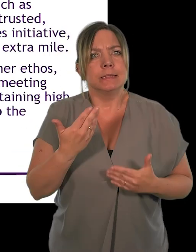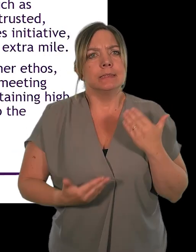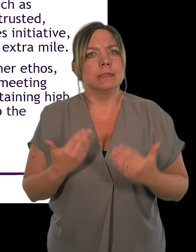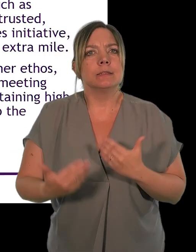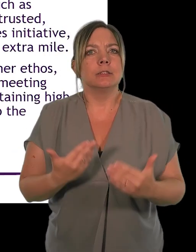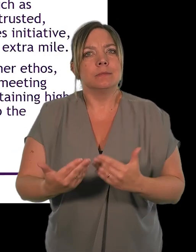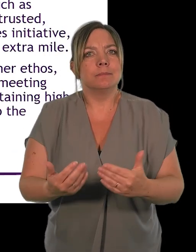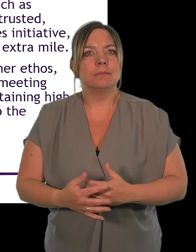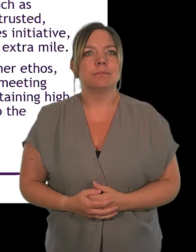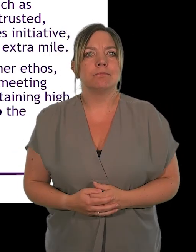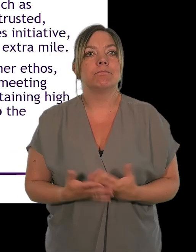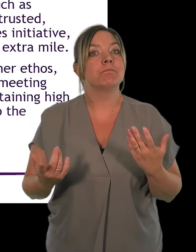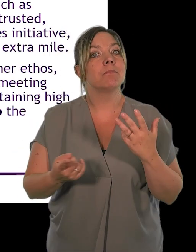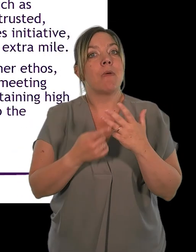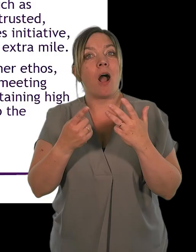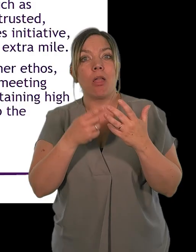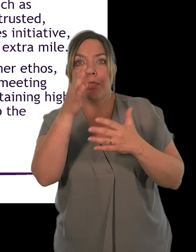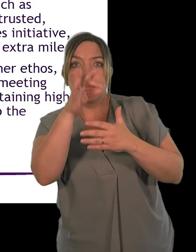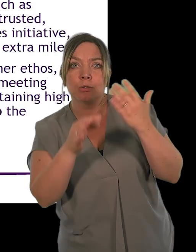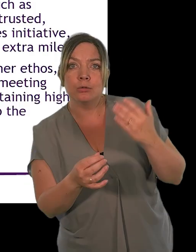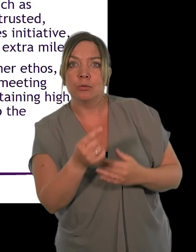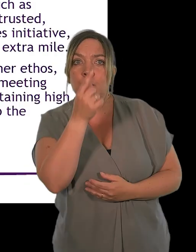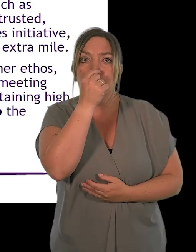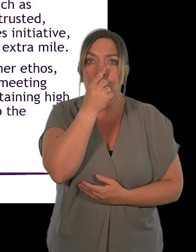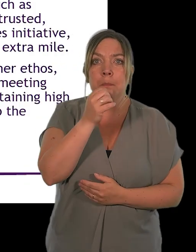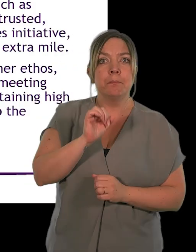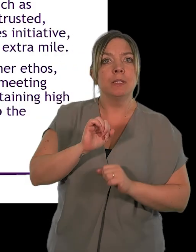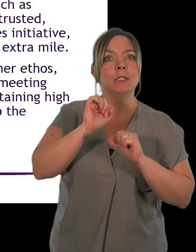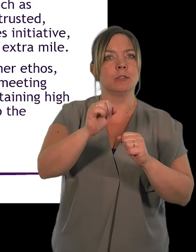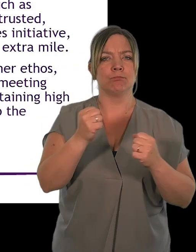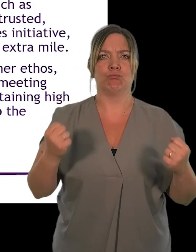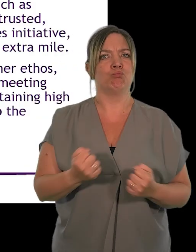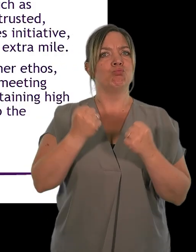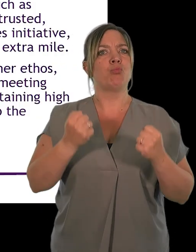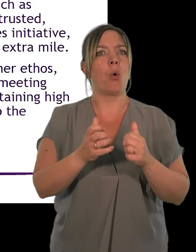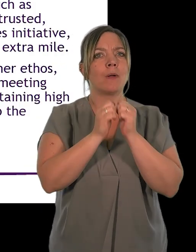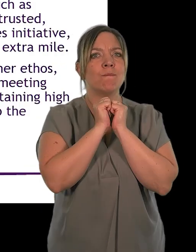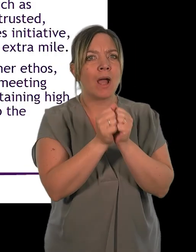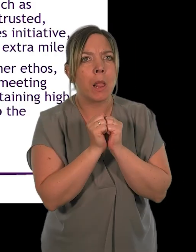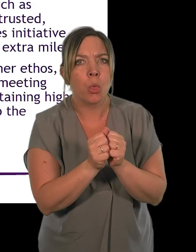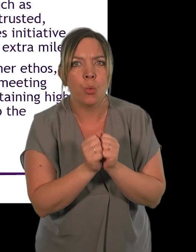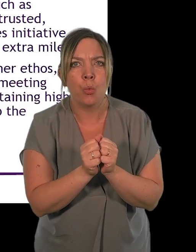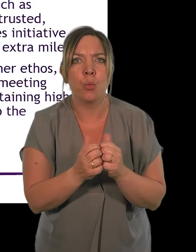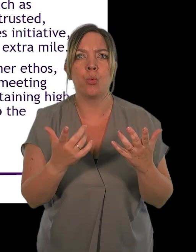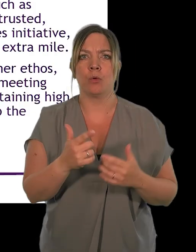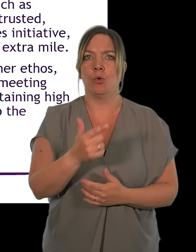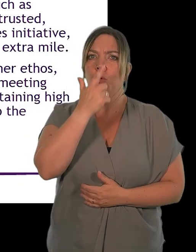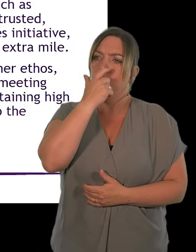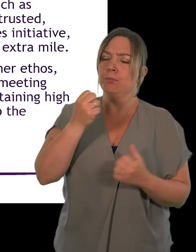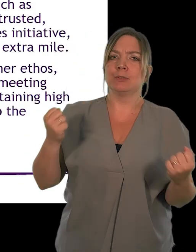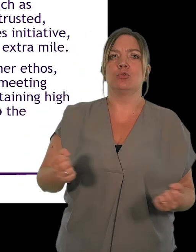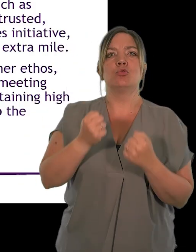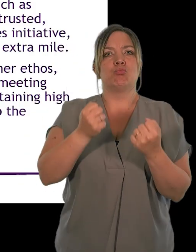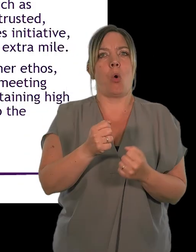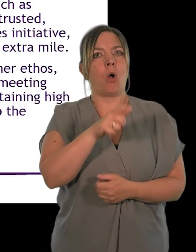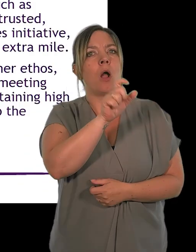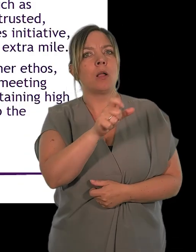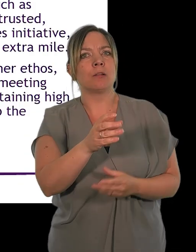strong customer ethos. You contribute to the growth of customer base and meeting their needs